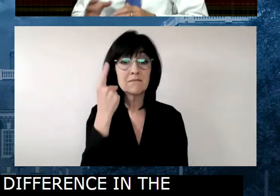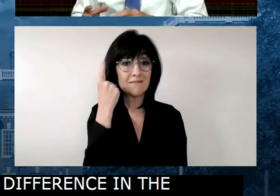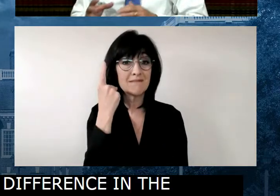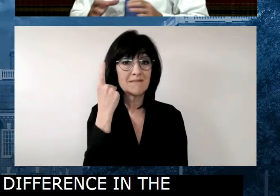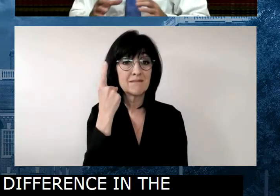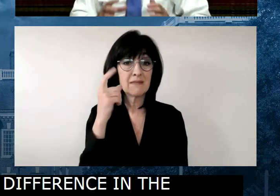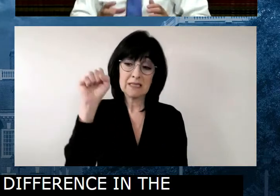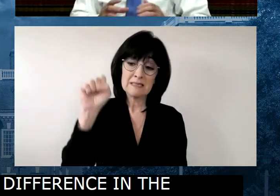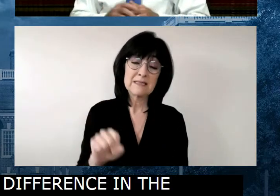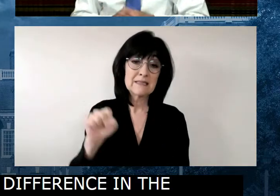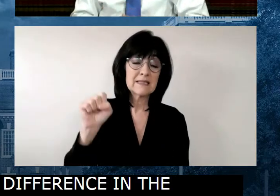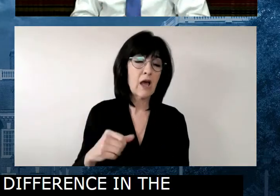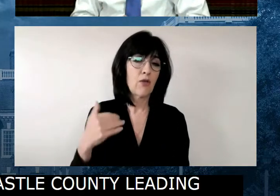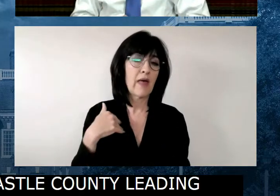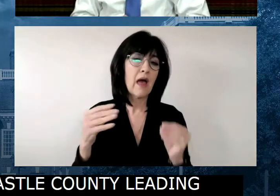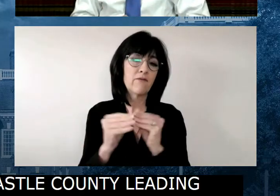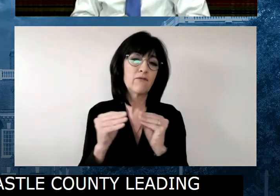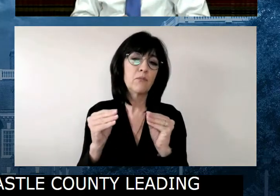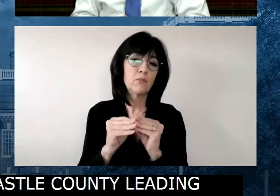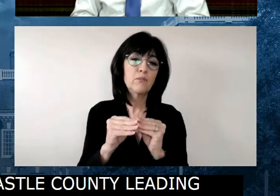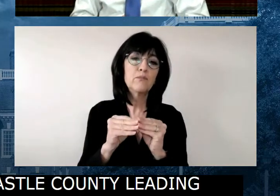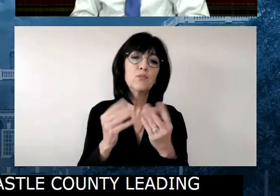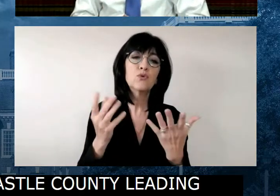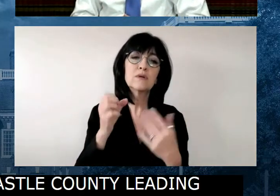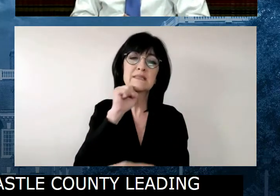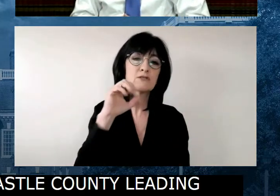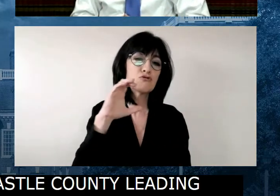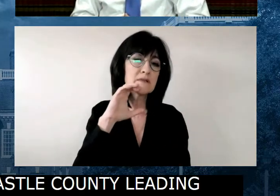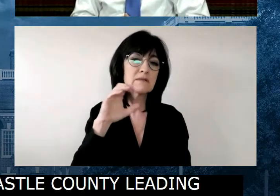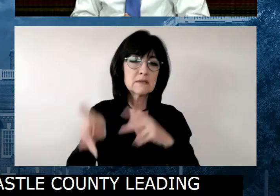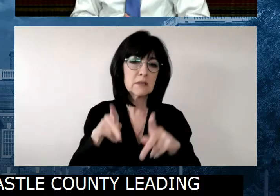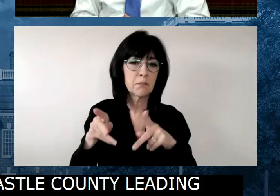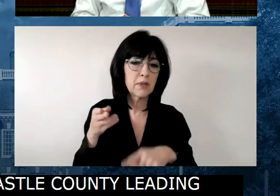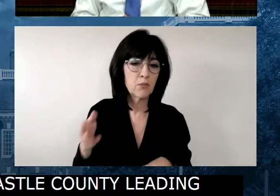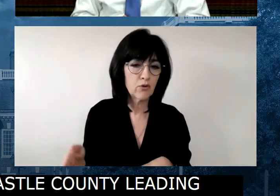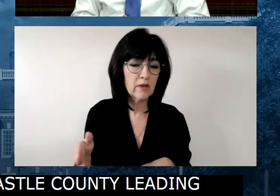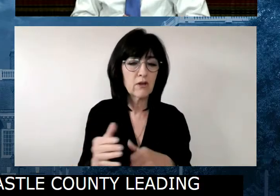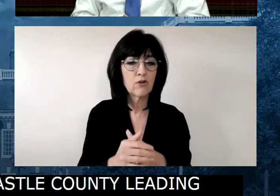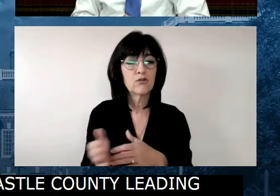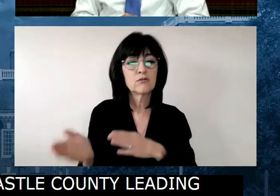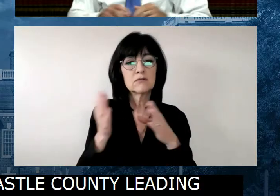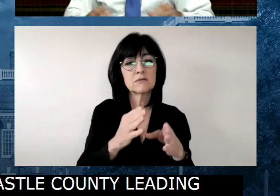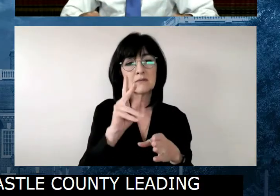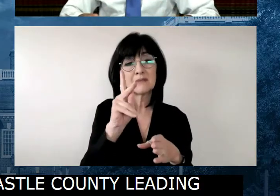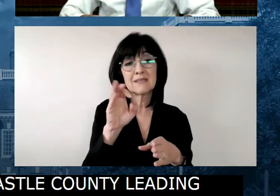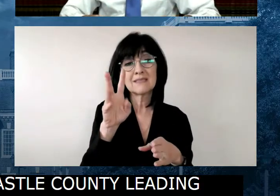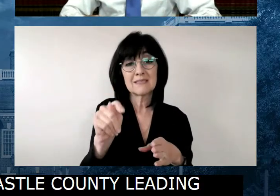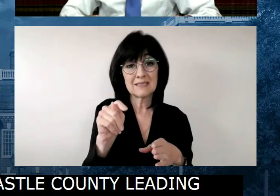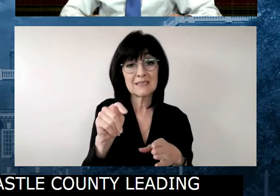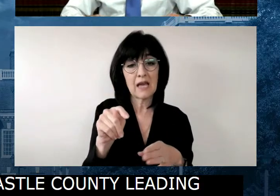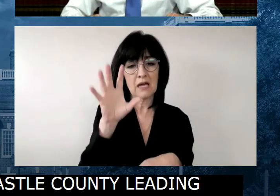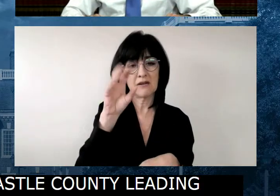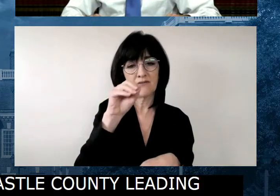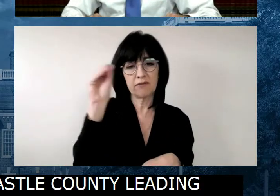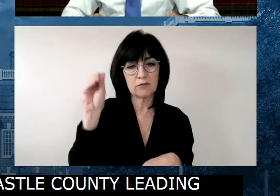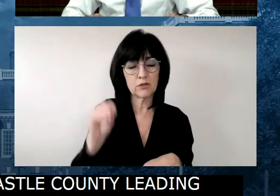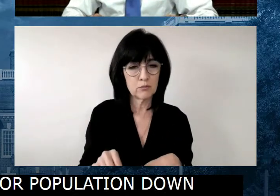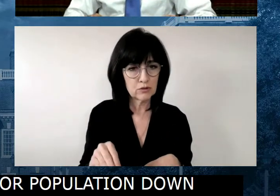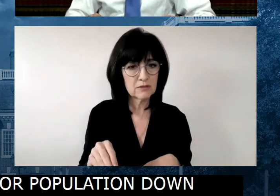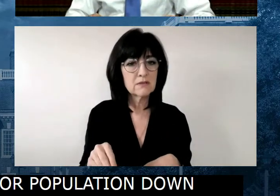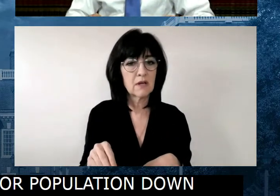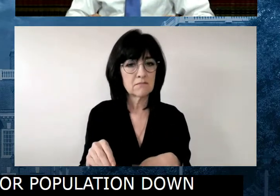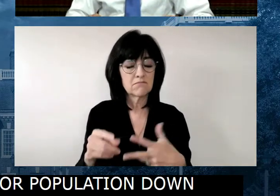might explain some of that. Kent County lagging behind at 50%. Newcastle County just a little bit behind